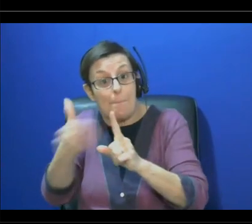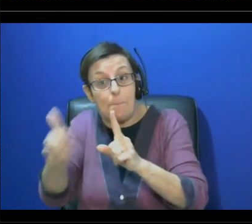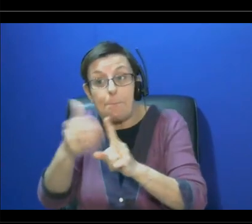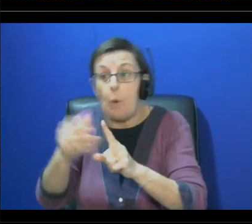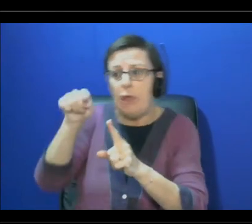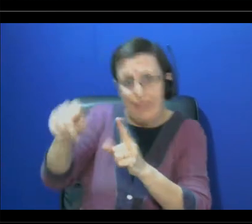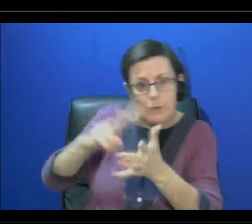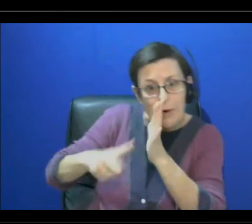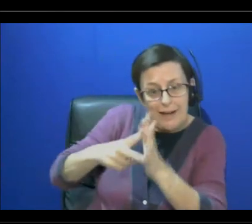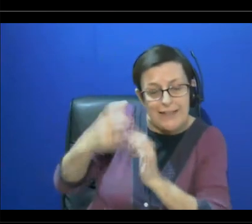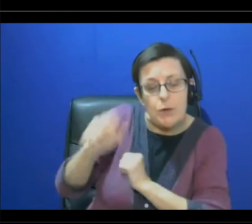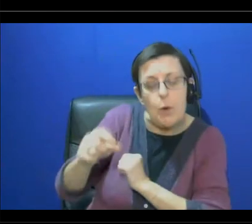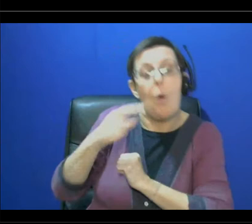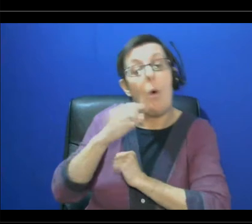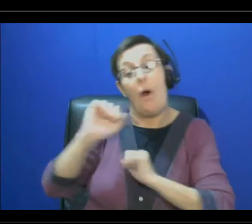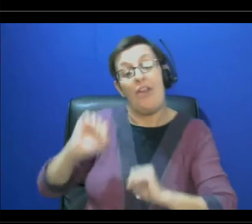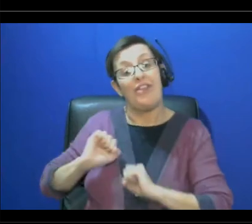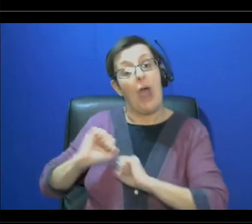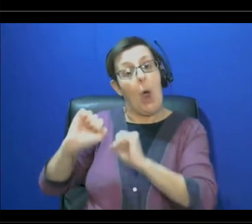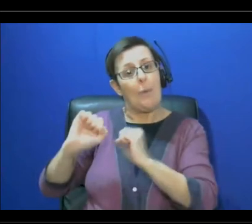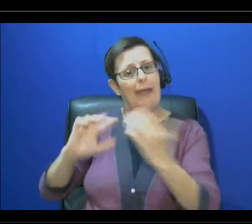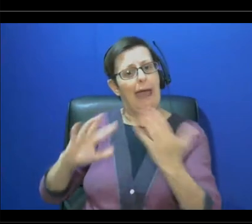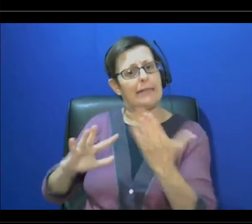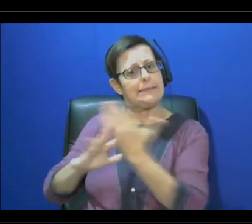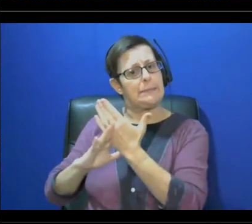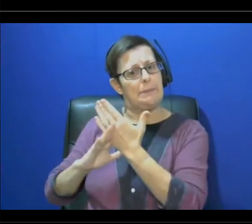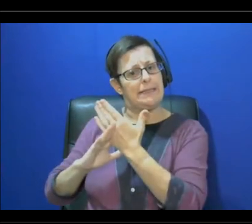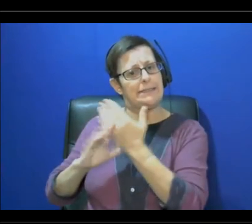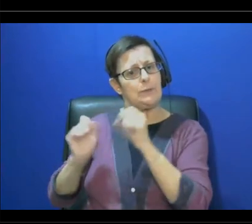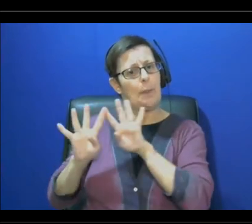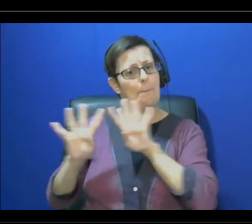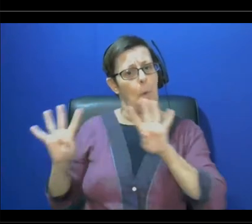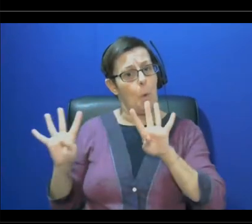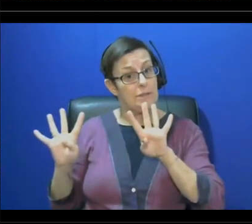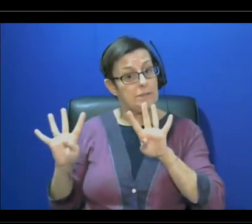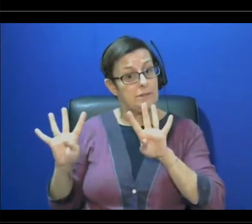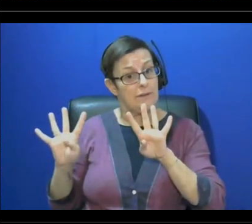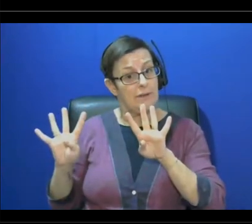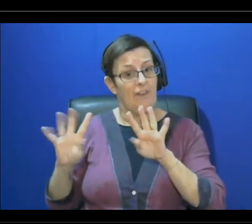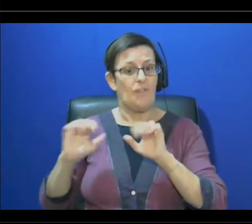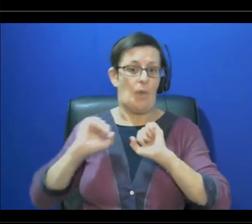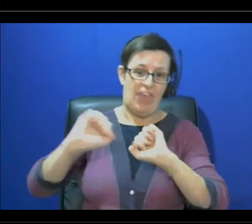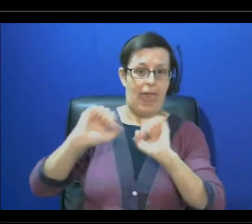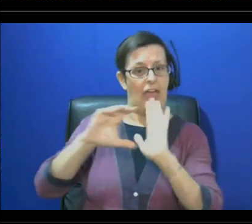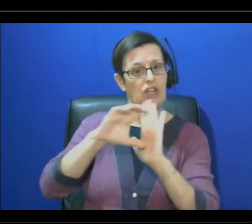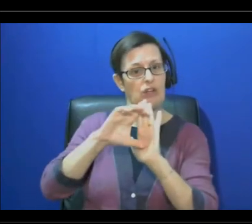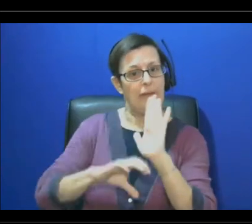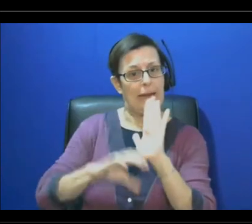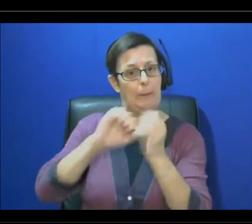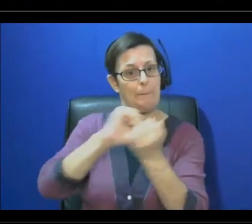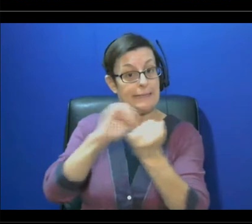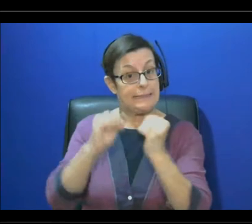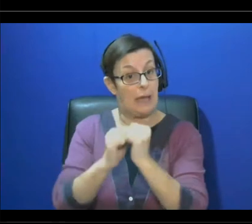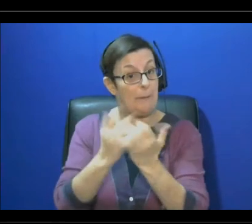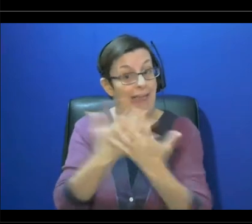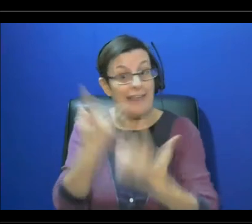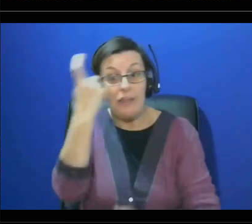of thinking about their own accessibility when it comes to the curriculum. Any thoughts on